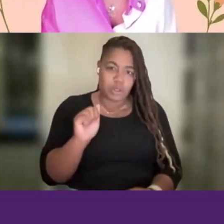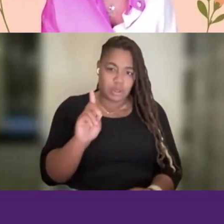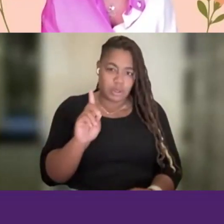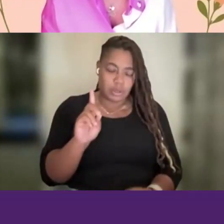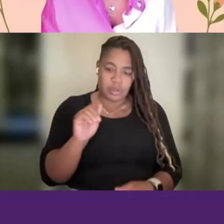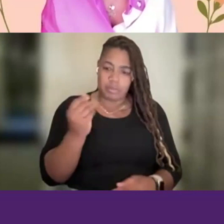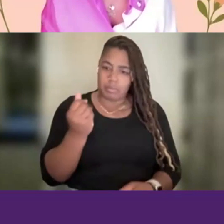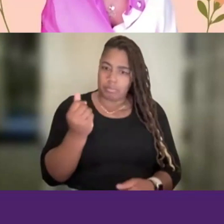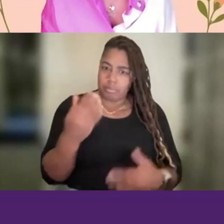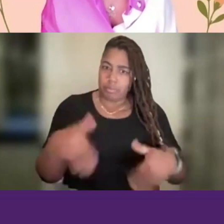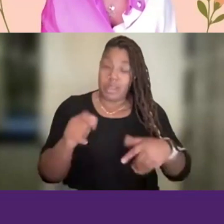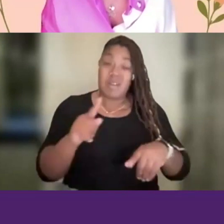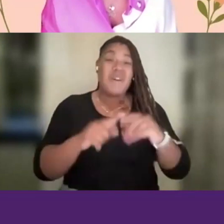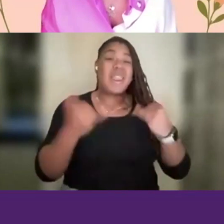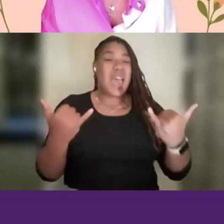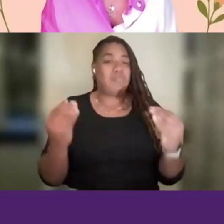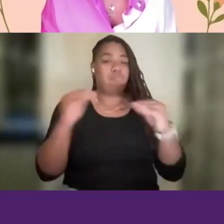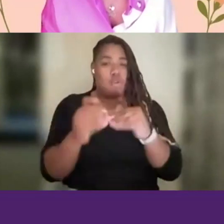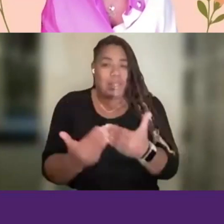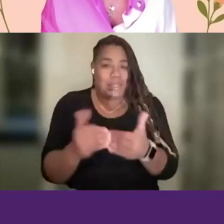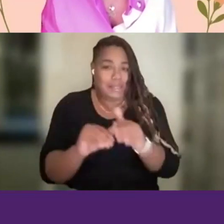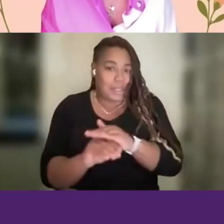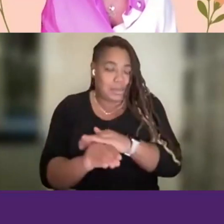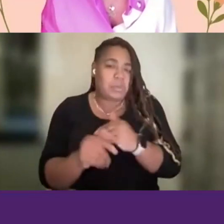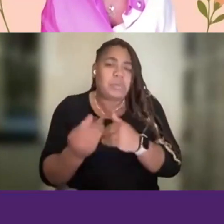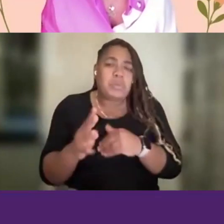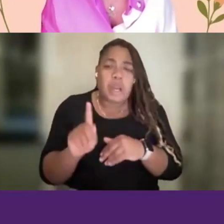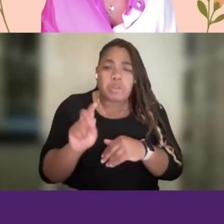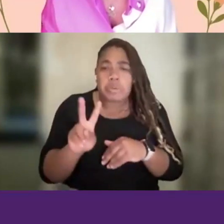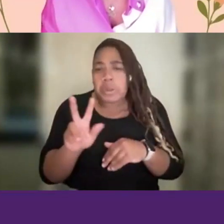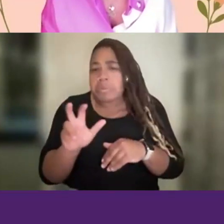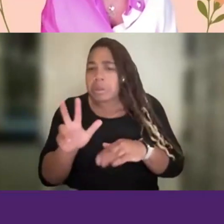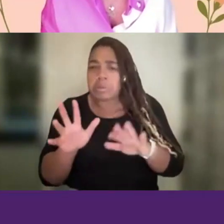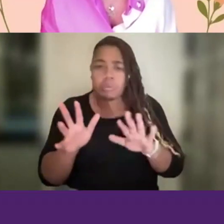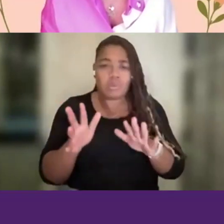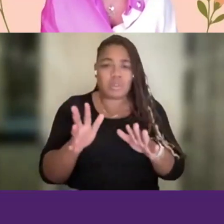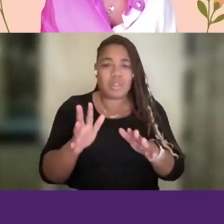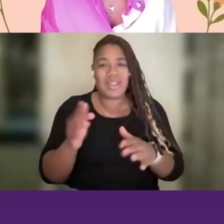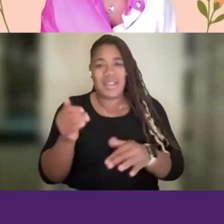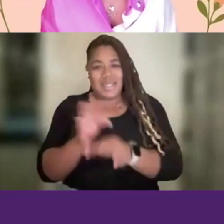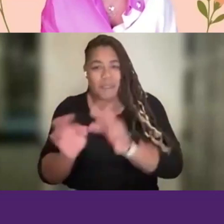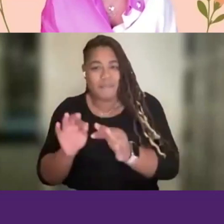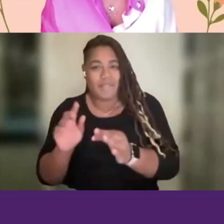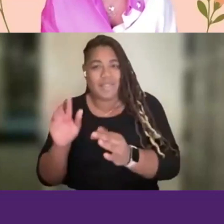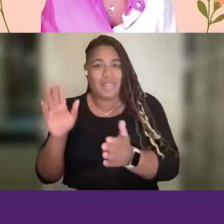women, being a few hundred instead of a few thousand. So now it's much more accessible.